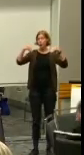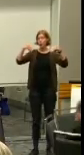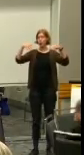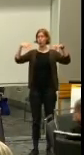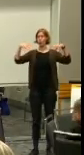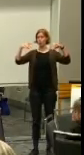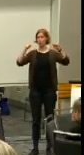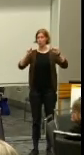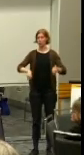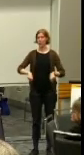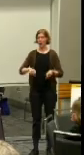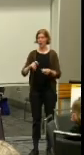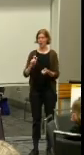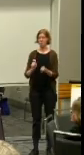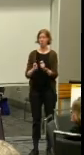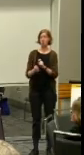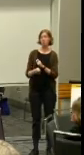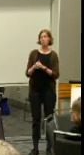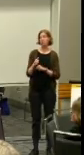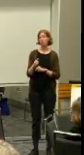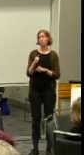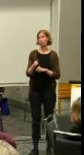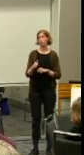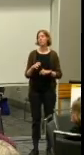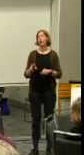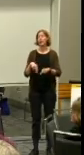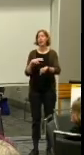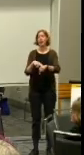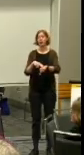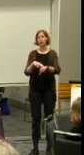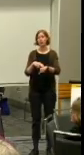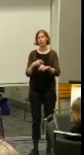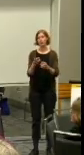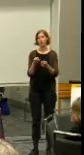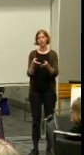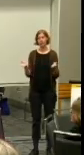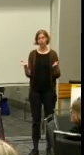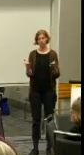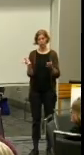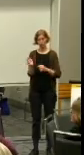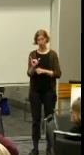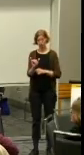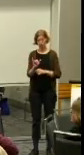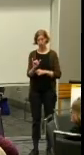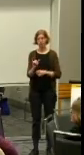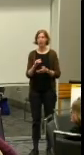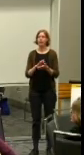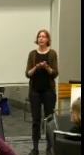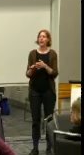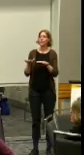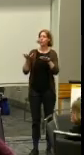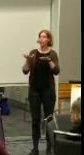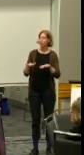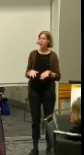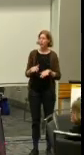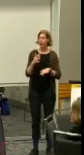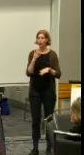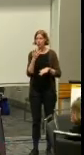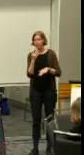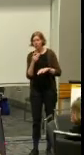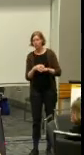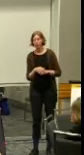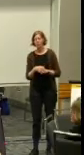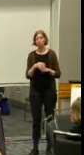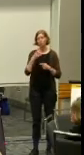wayfinding, those kinds of things. Natural materials where we could, calming color choices, all of that stuff. Trauma-informed